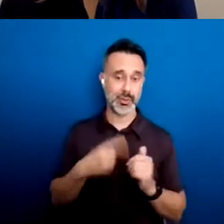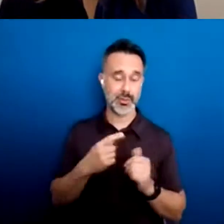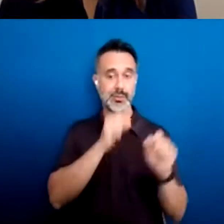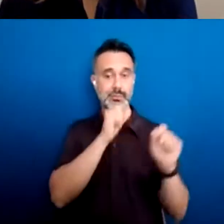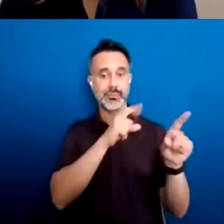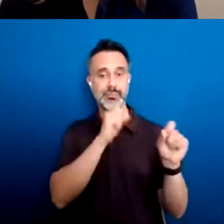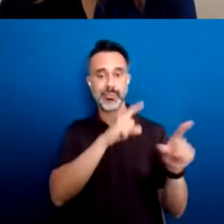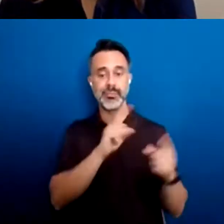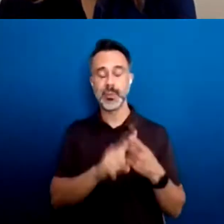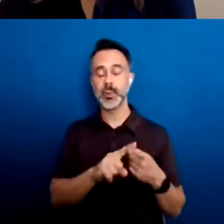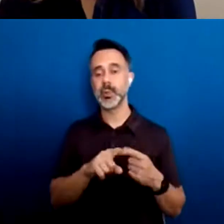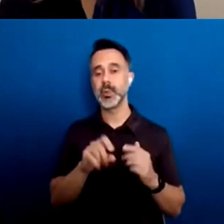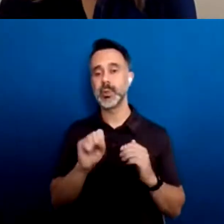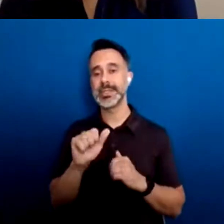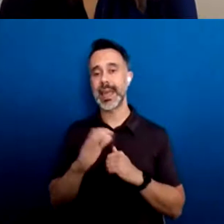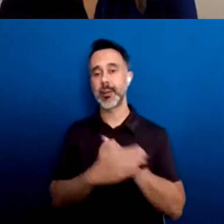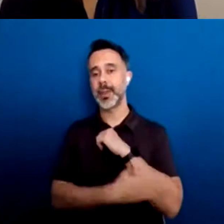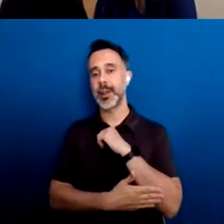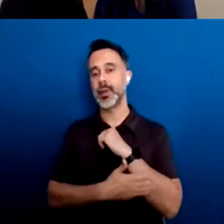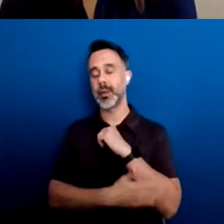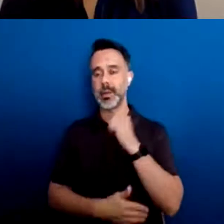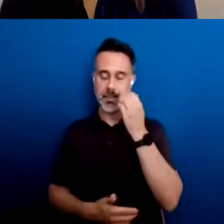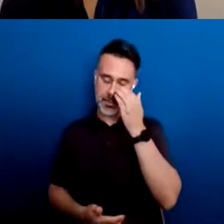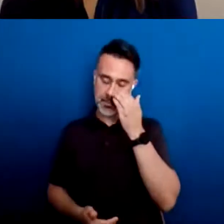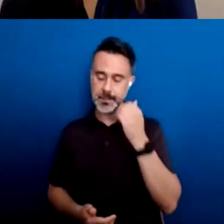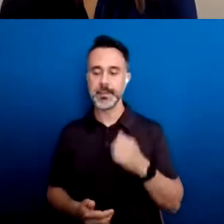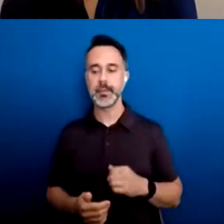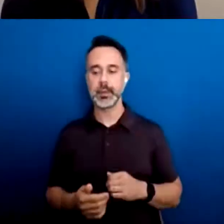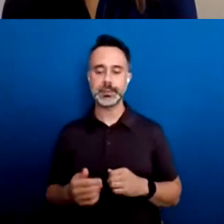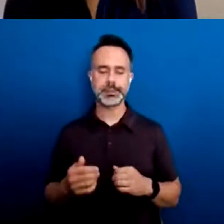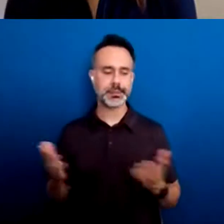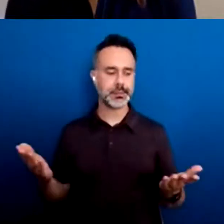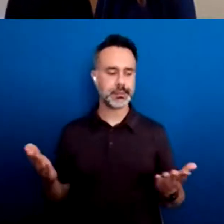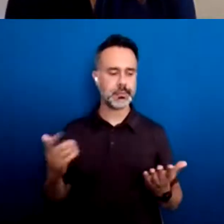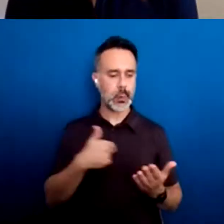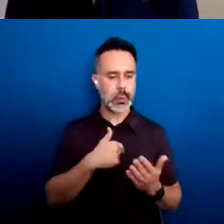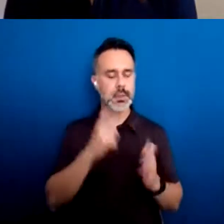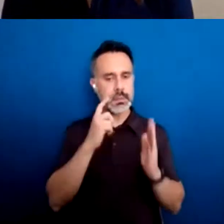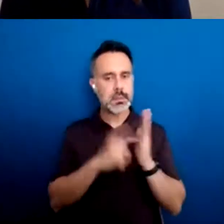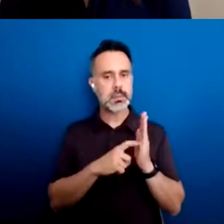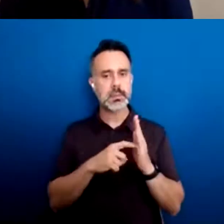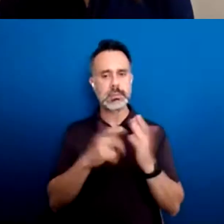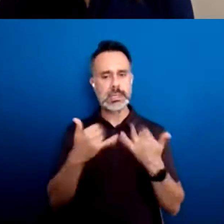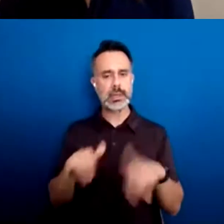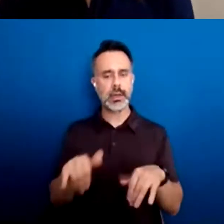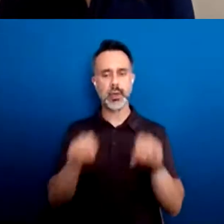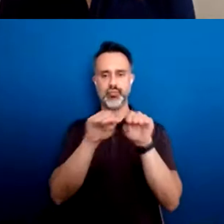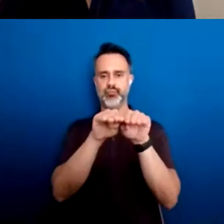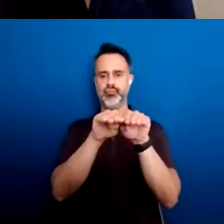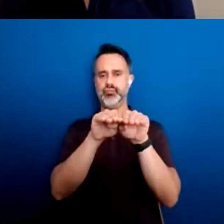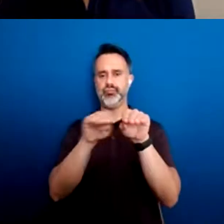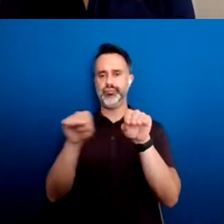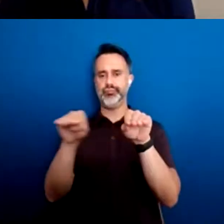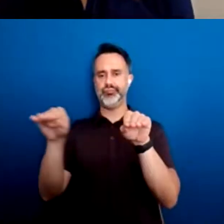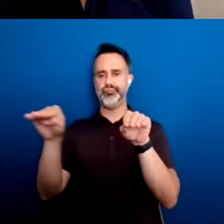Sacramento County. So we are still seeing a bit of a plateau in the number of cases that we